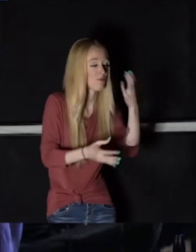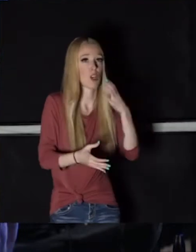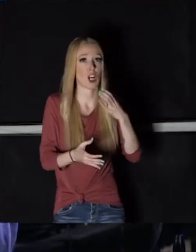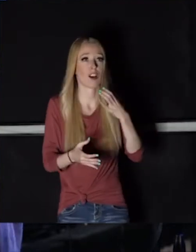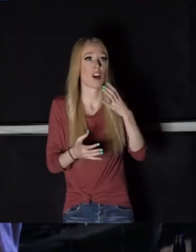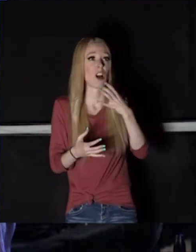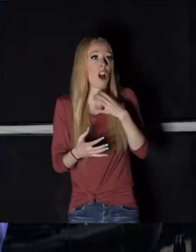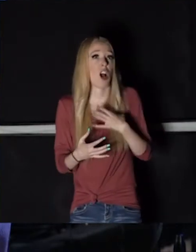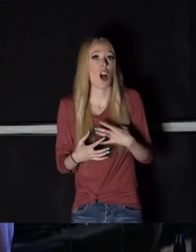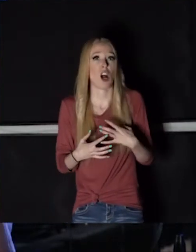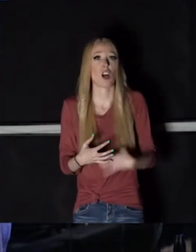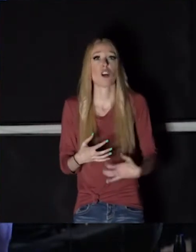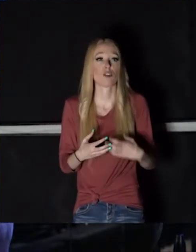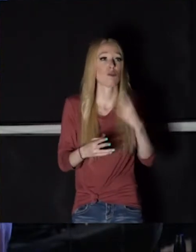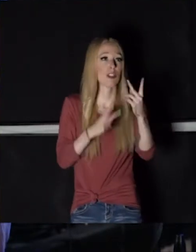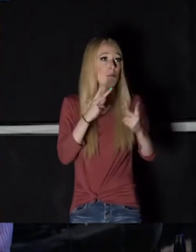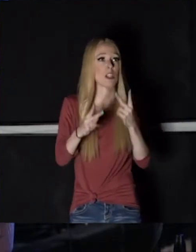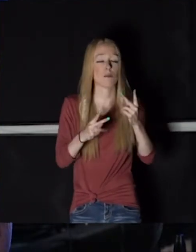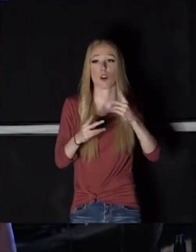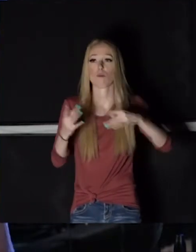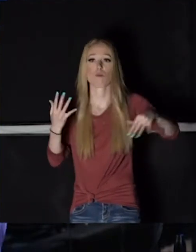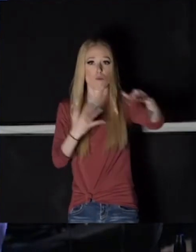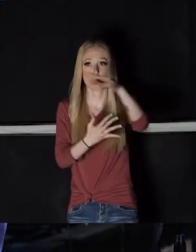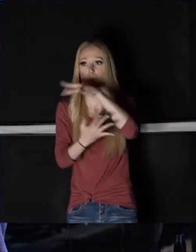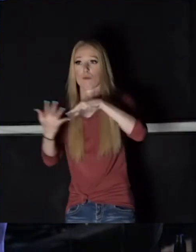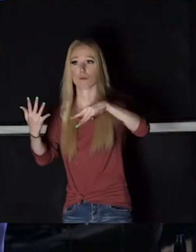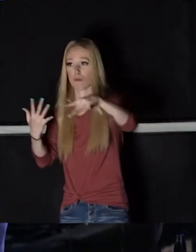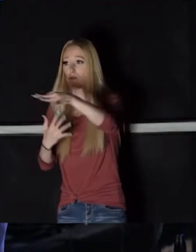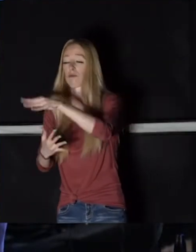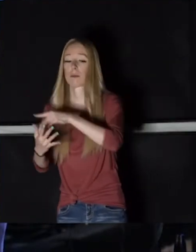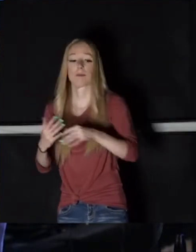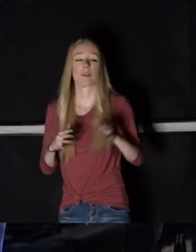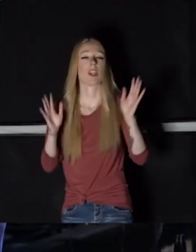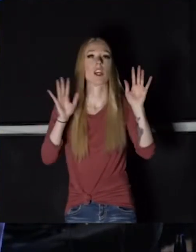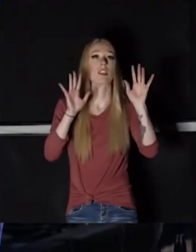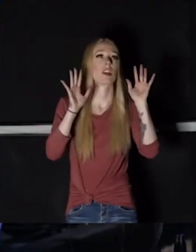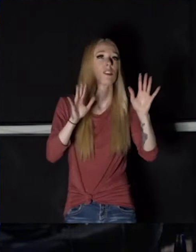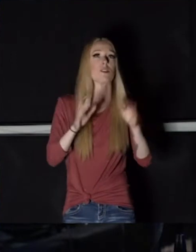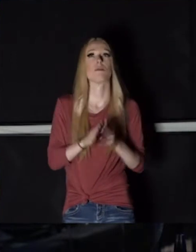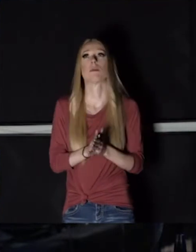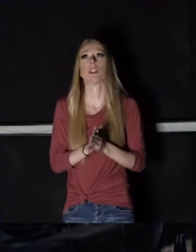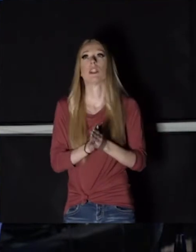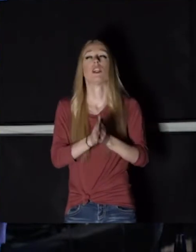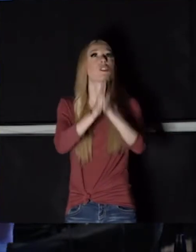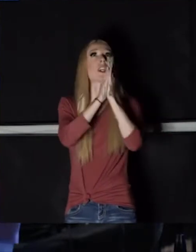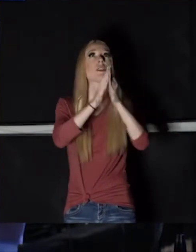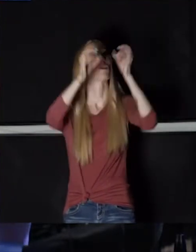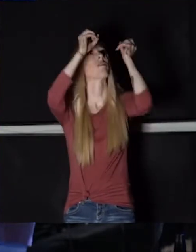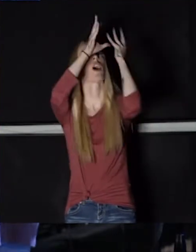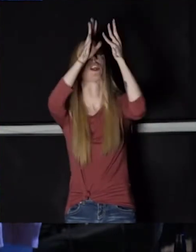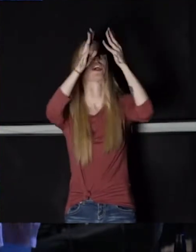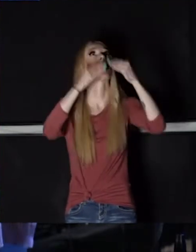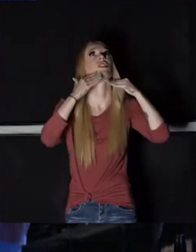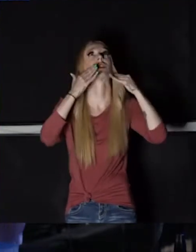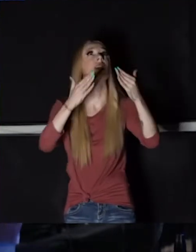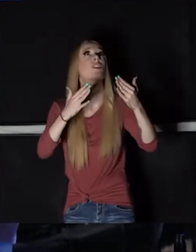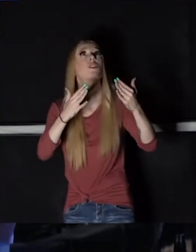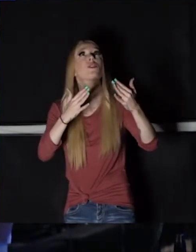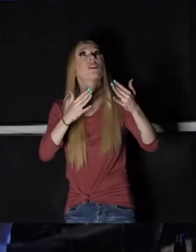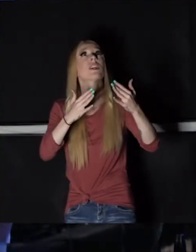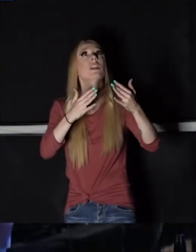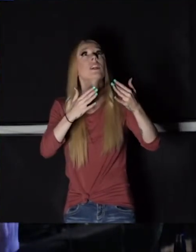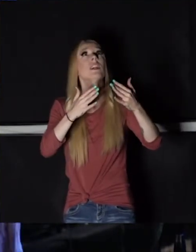members each and every week around them, and that is just so awesome. So let's pray for them. Father God, I just thank you so